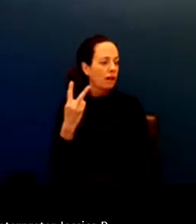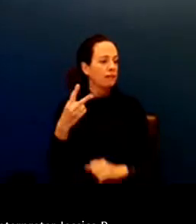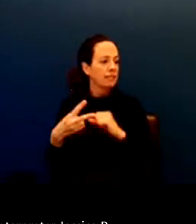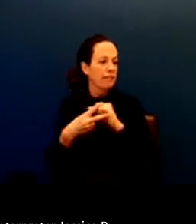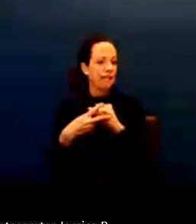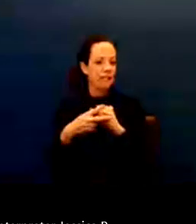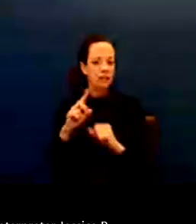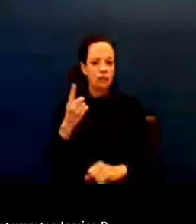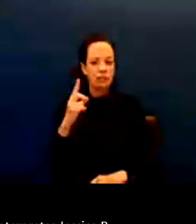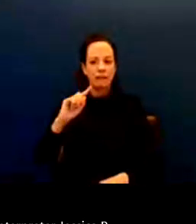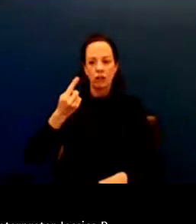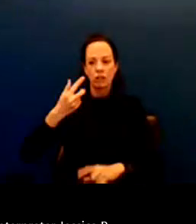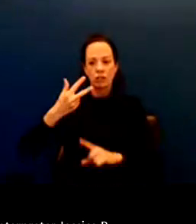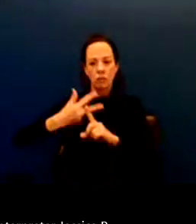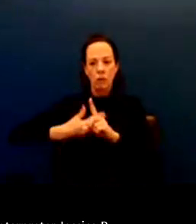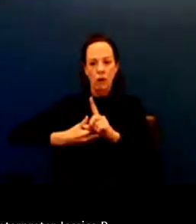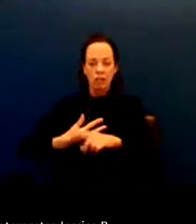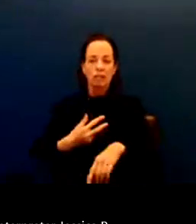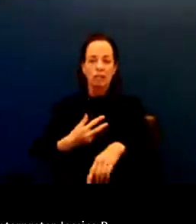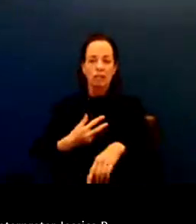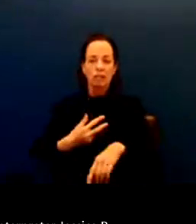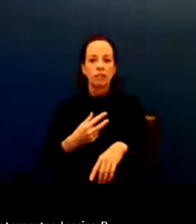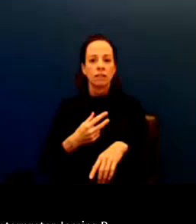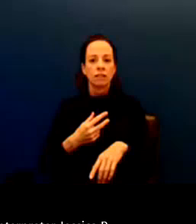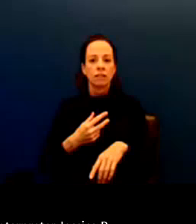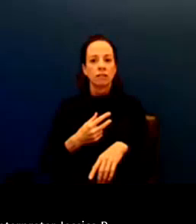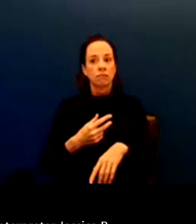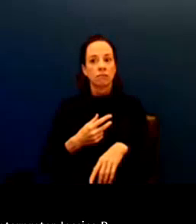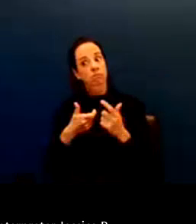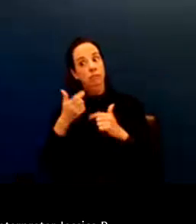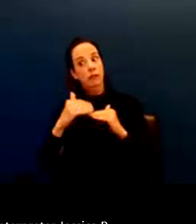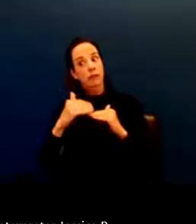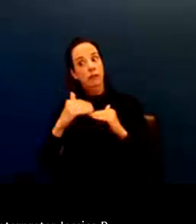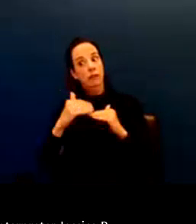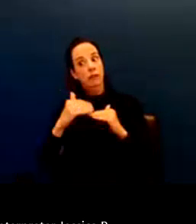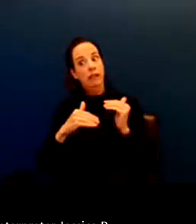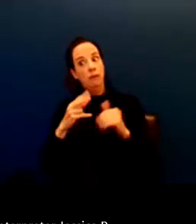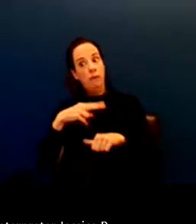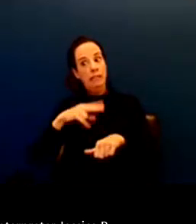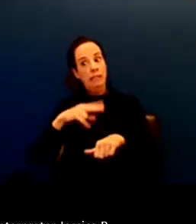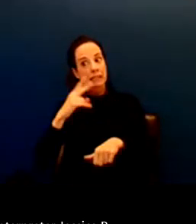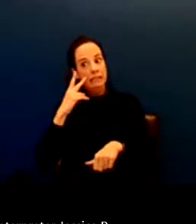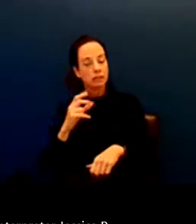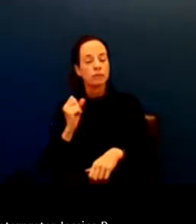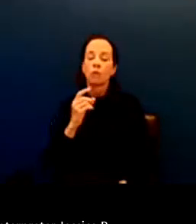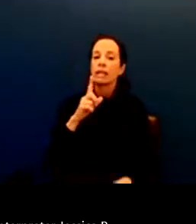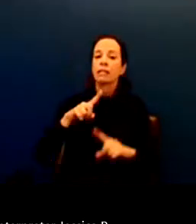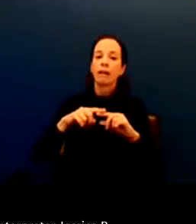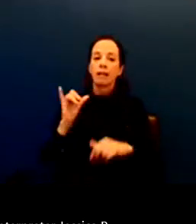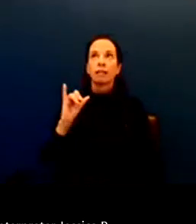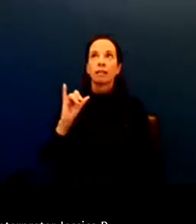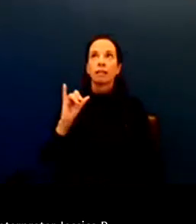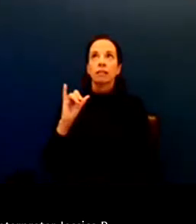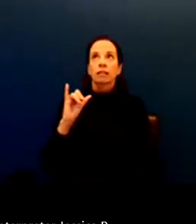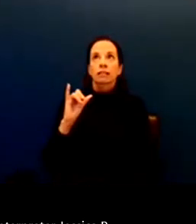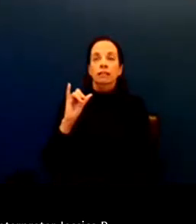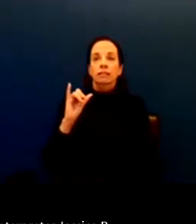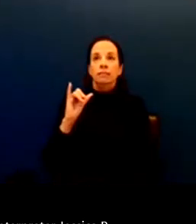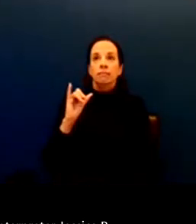quarter, which is much greater than what we normally see. It's going to depend on if this bidding environment